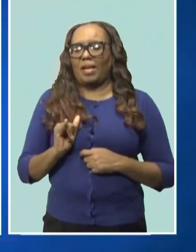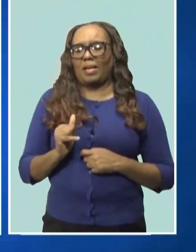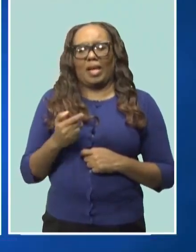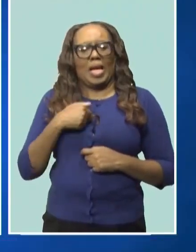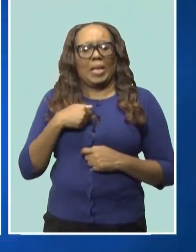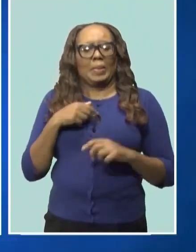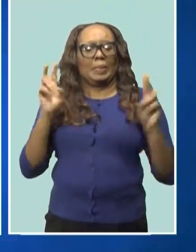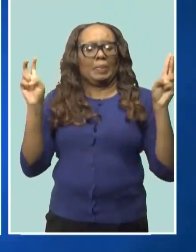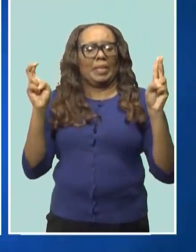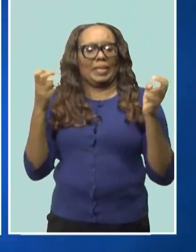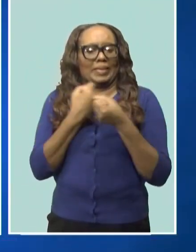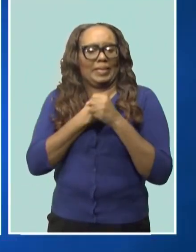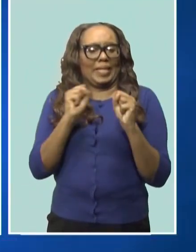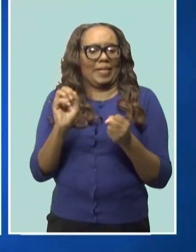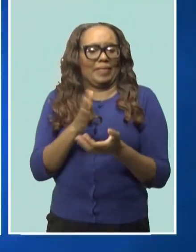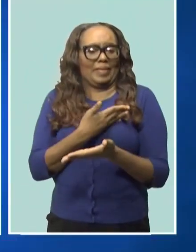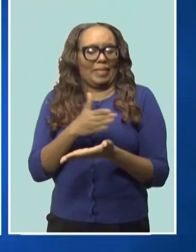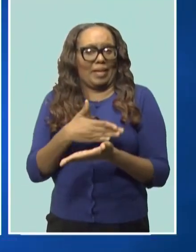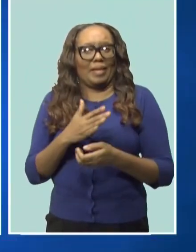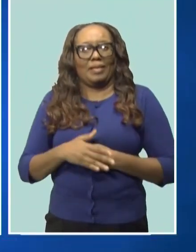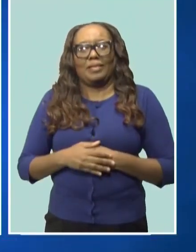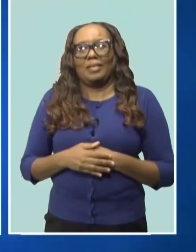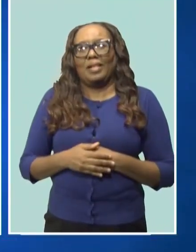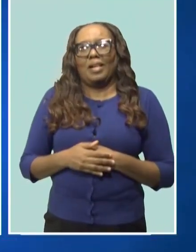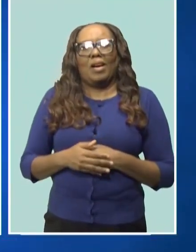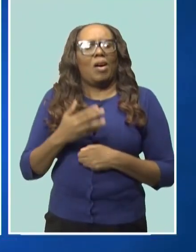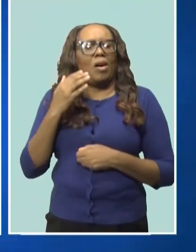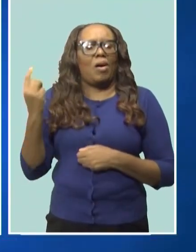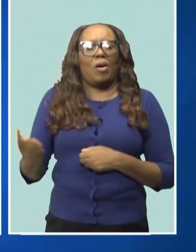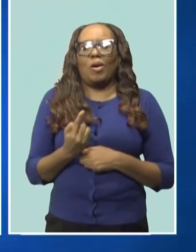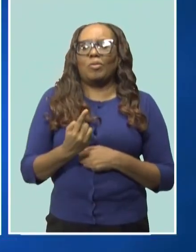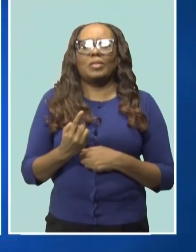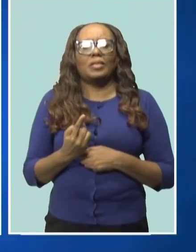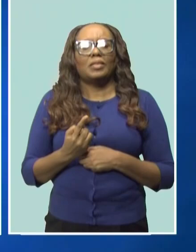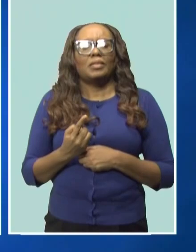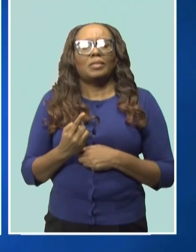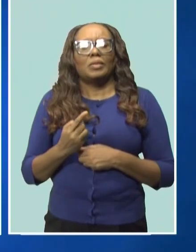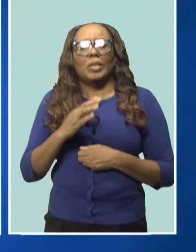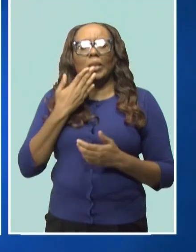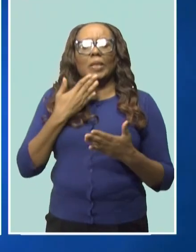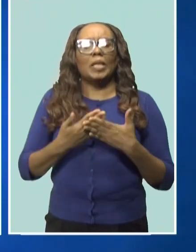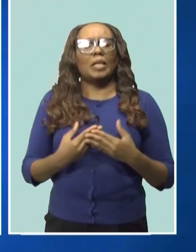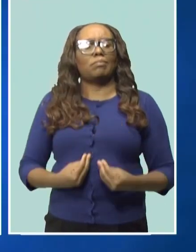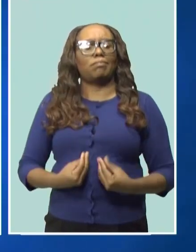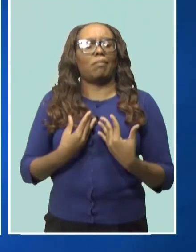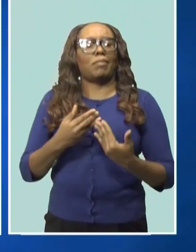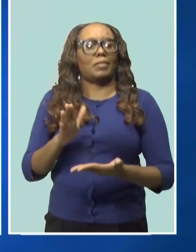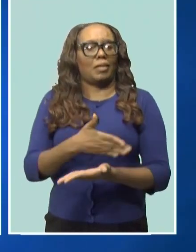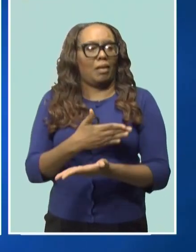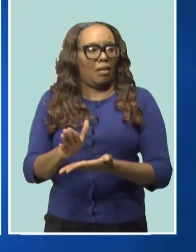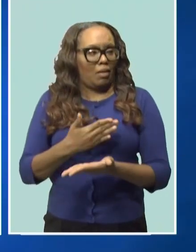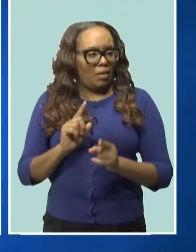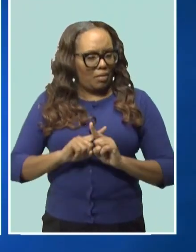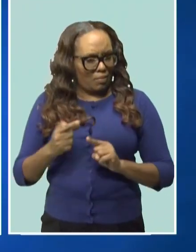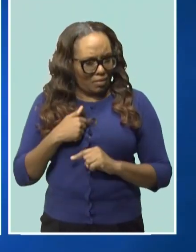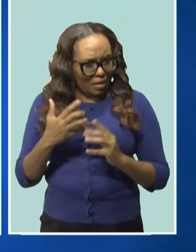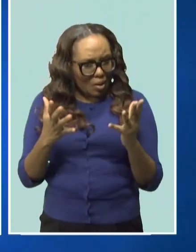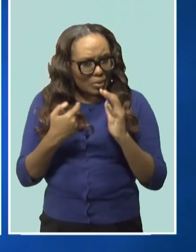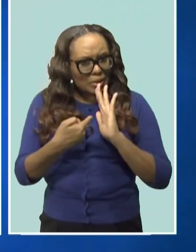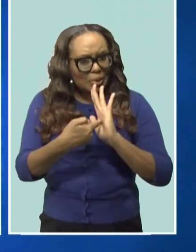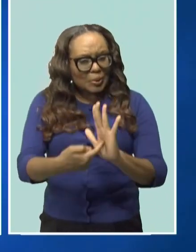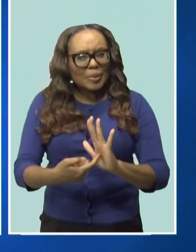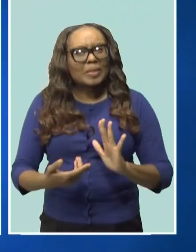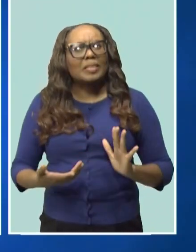zone and with the nation building songs, which is my first love. But it's really just to show that there